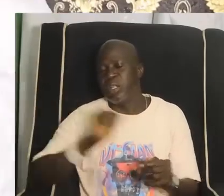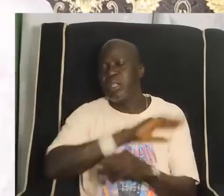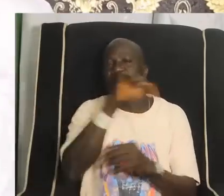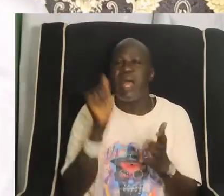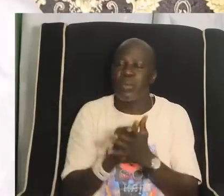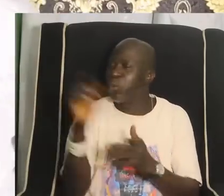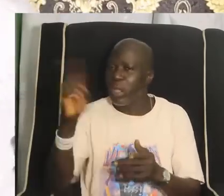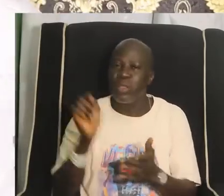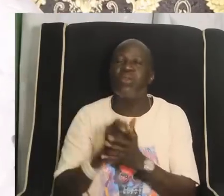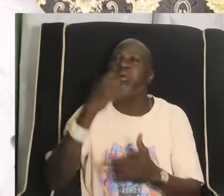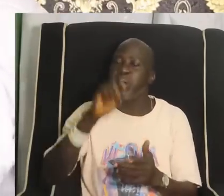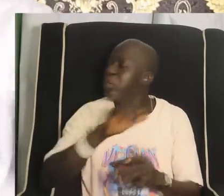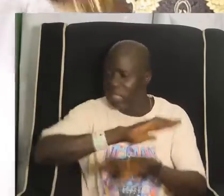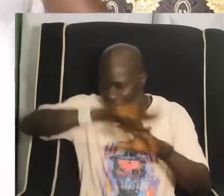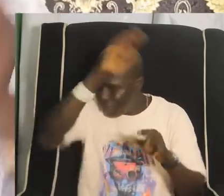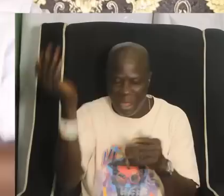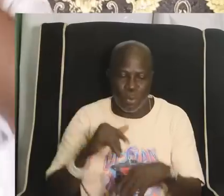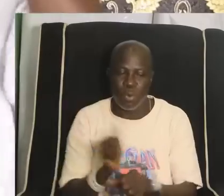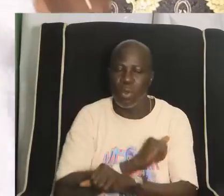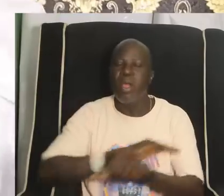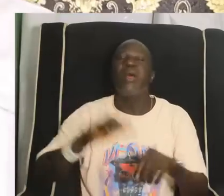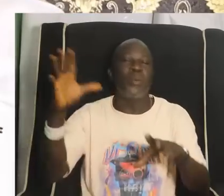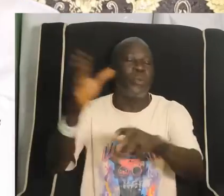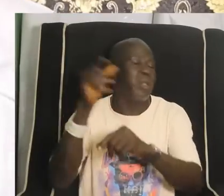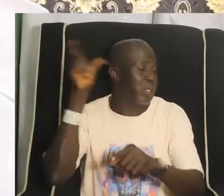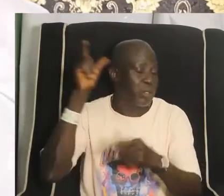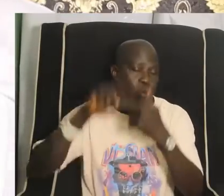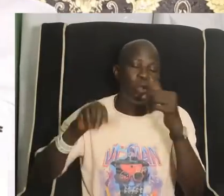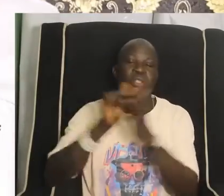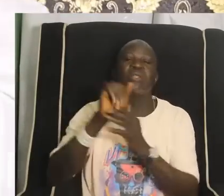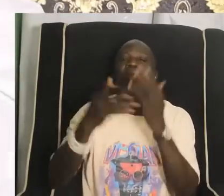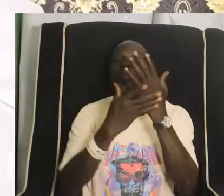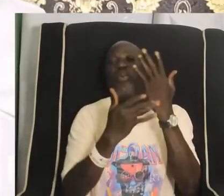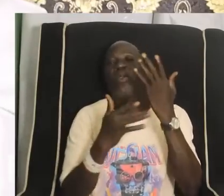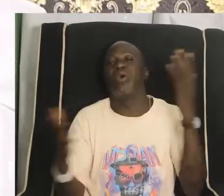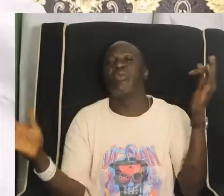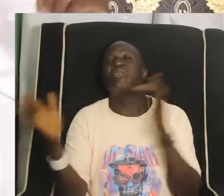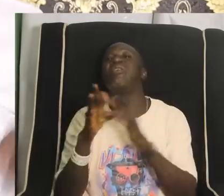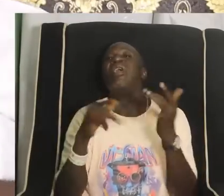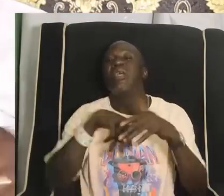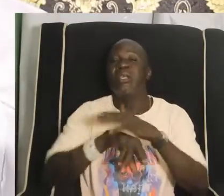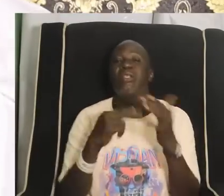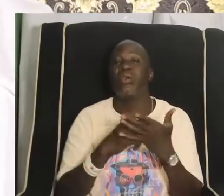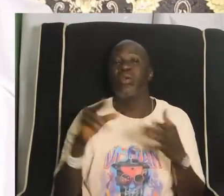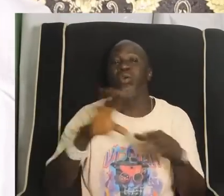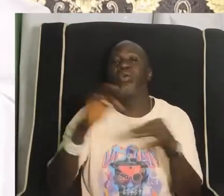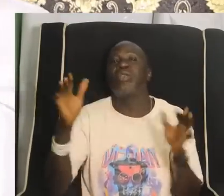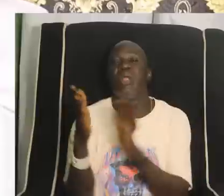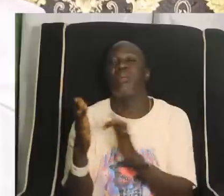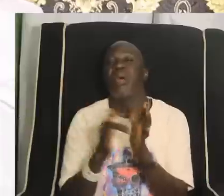dream. You don't know where you make vow. But listen to what the blood says in the Holy Bible. Leviticus chapter